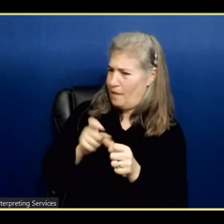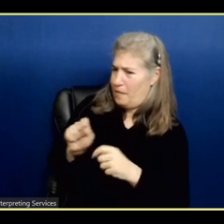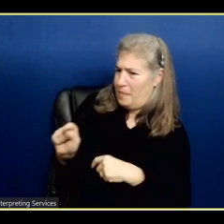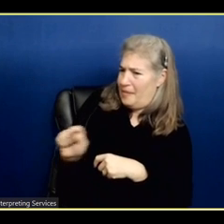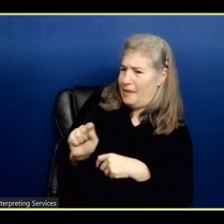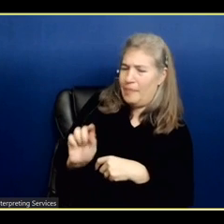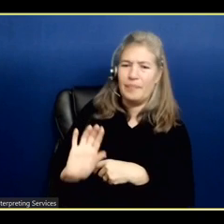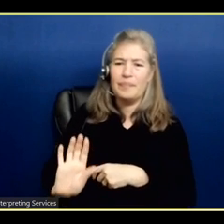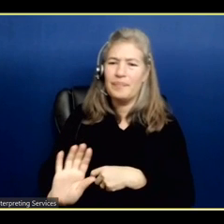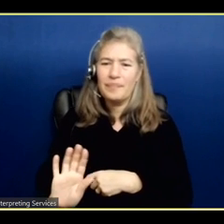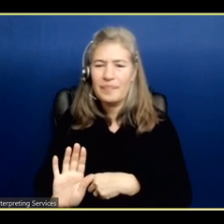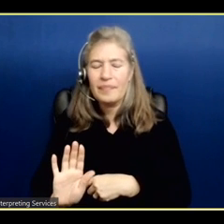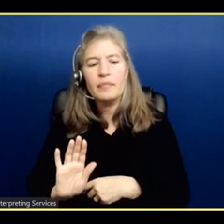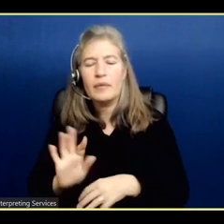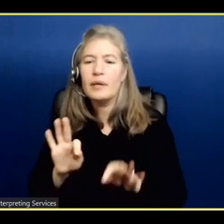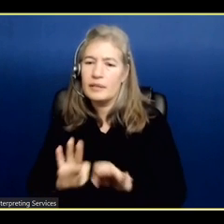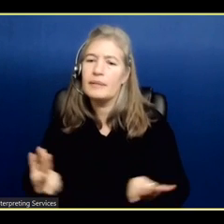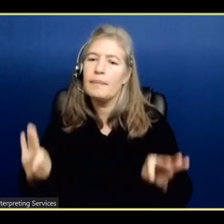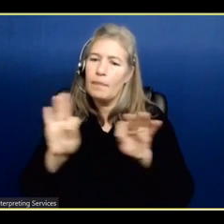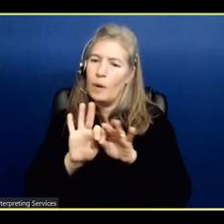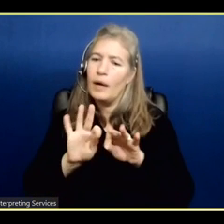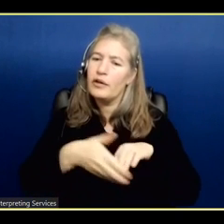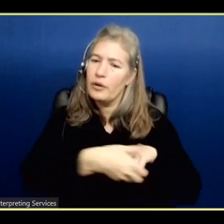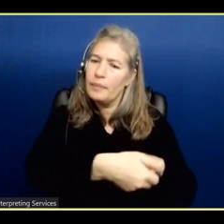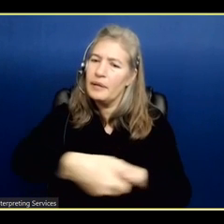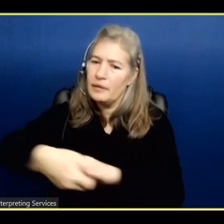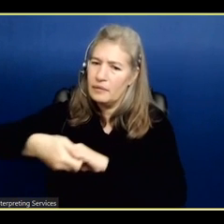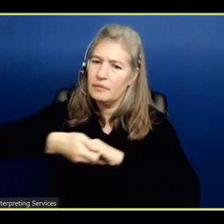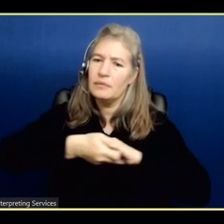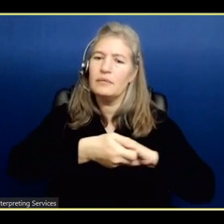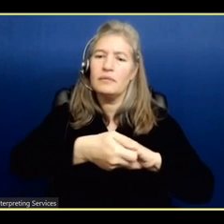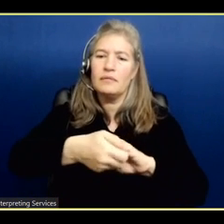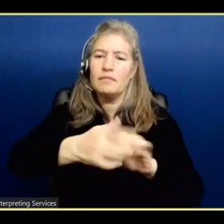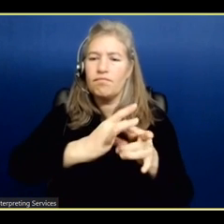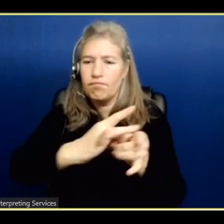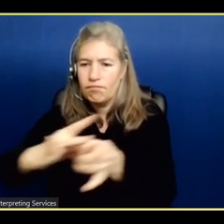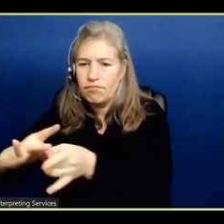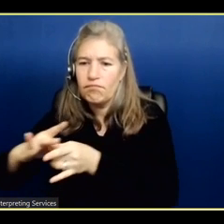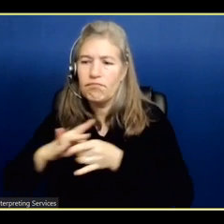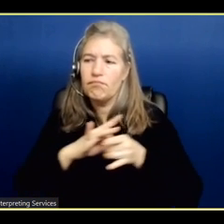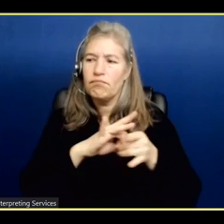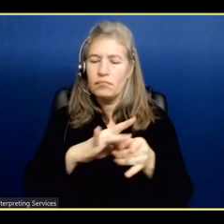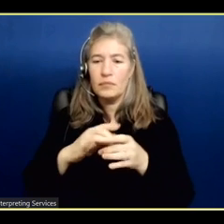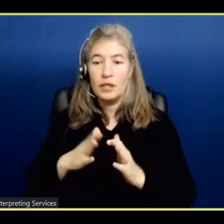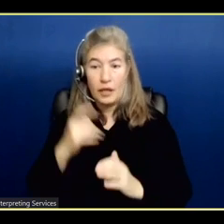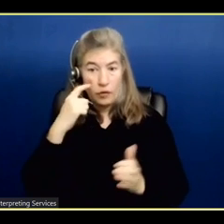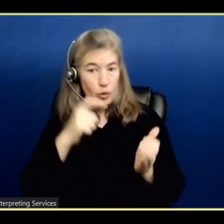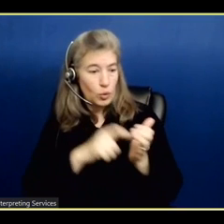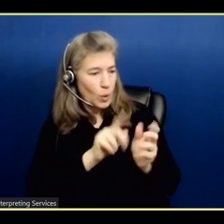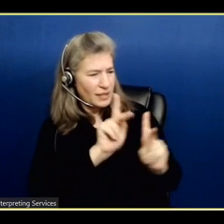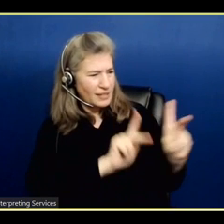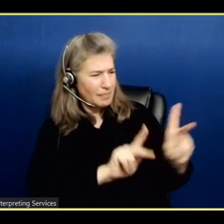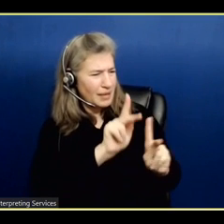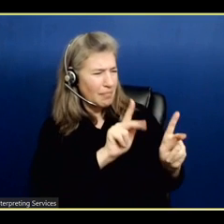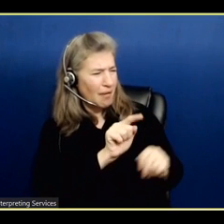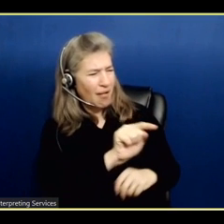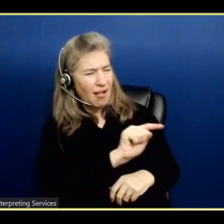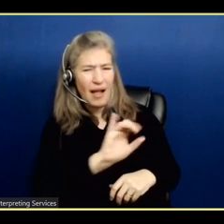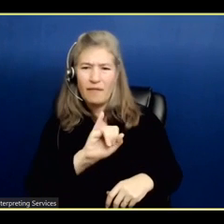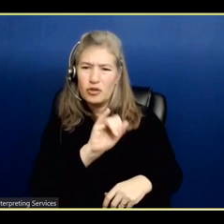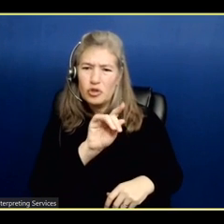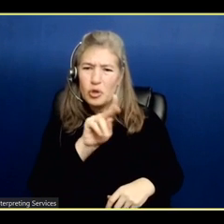are experiencing racial profiling. And if you don't have grantees whose work today are focused specifically within